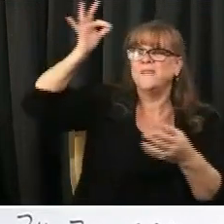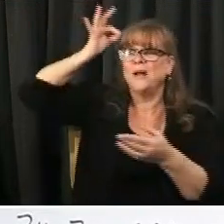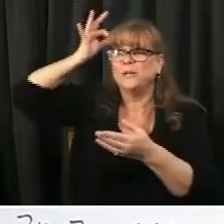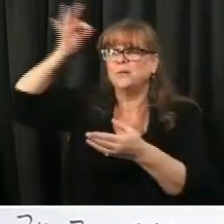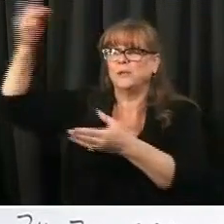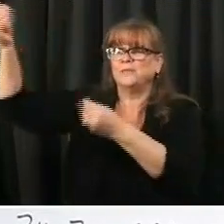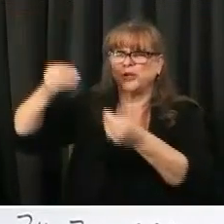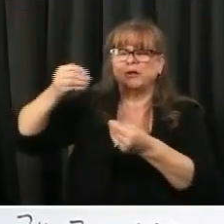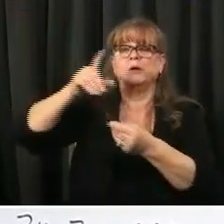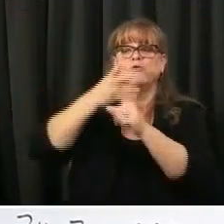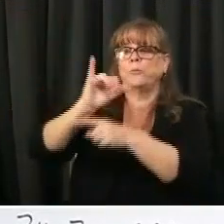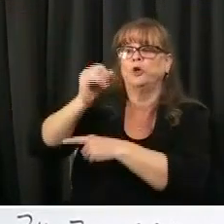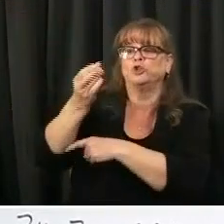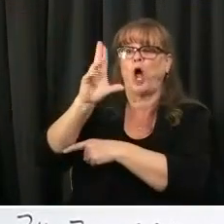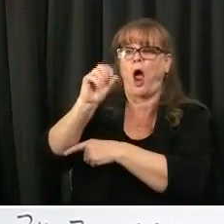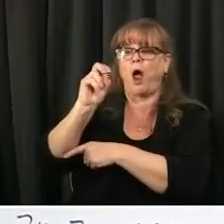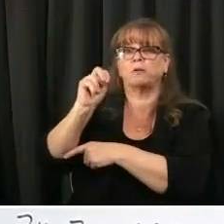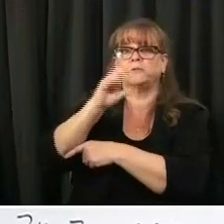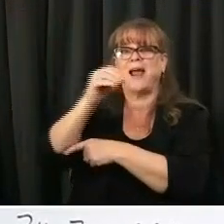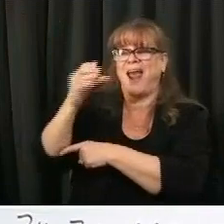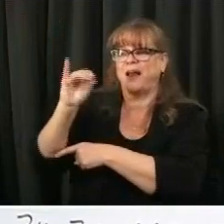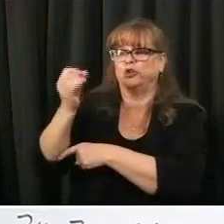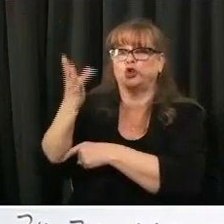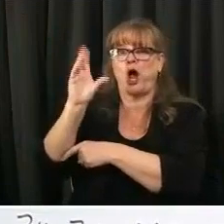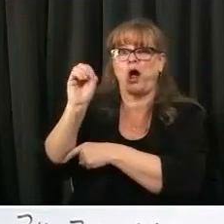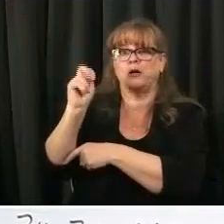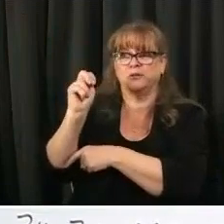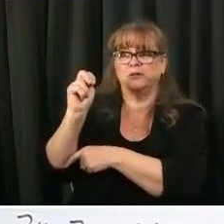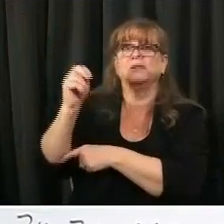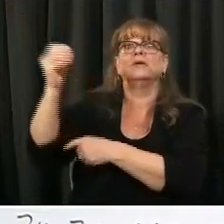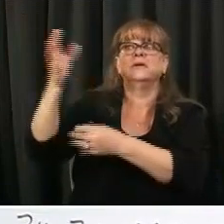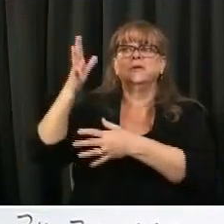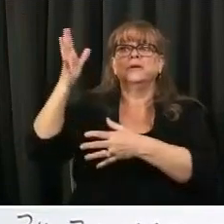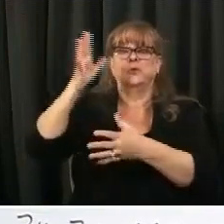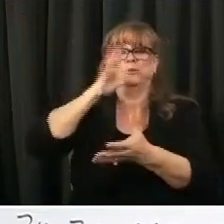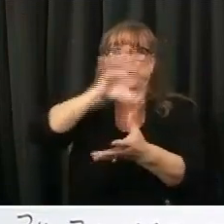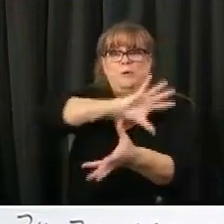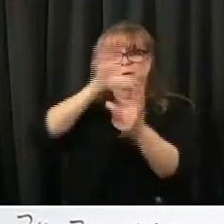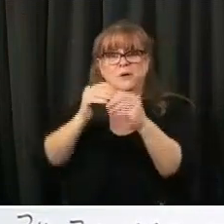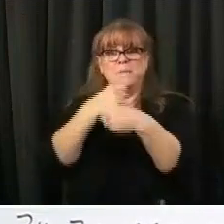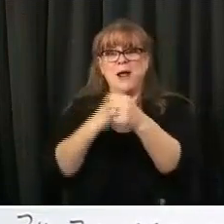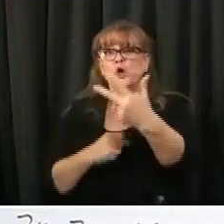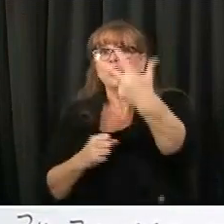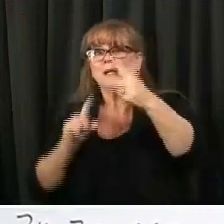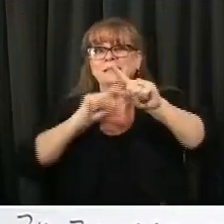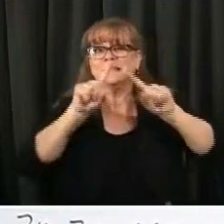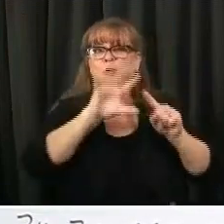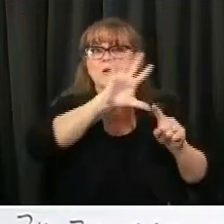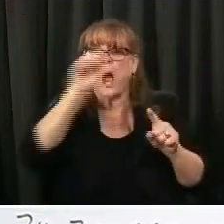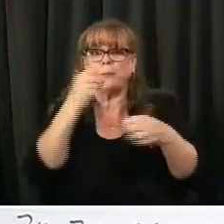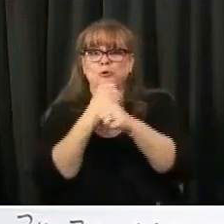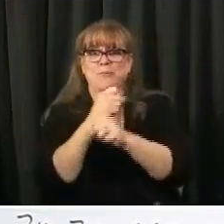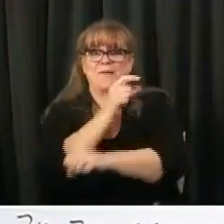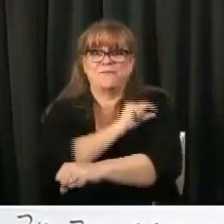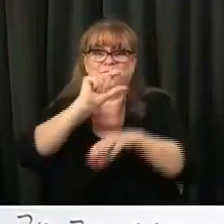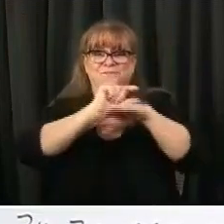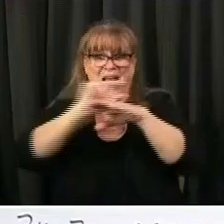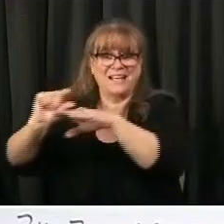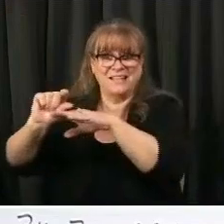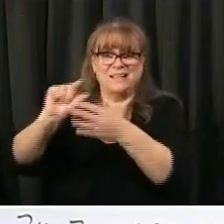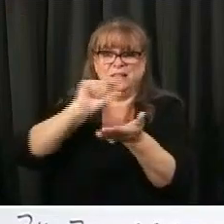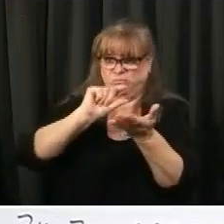vaccine. That would be the third vaccine, a one-course vaccine. We don't yet have visibility into